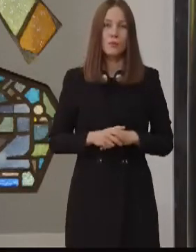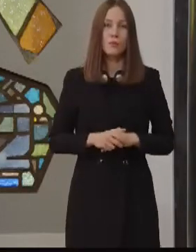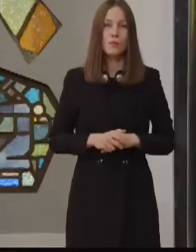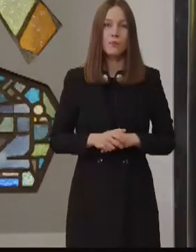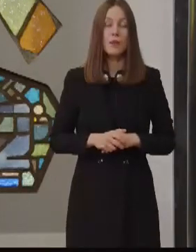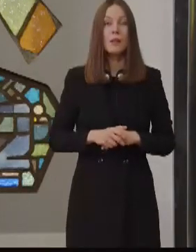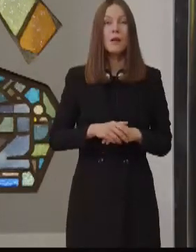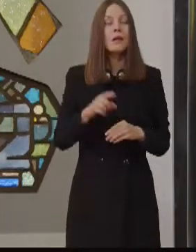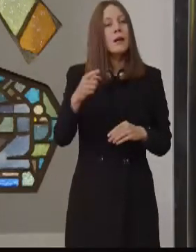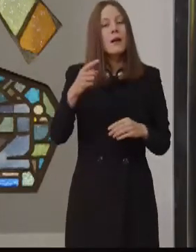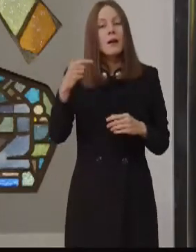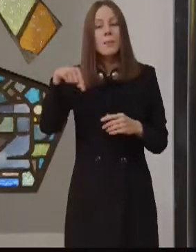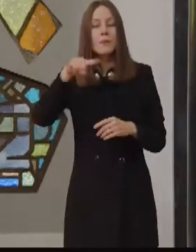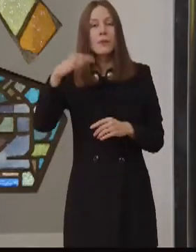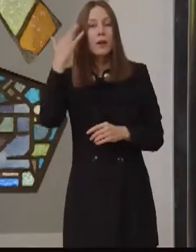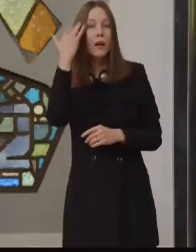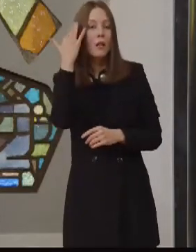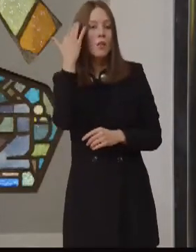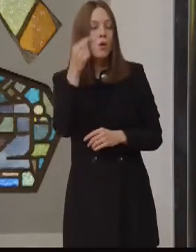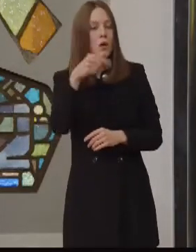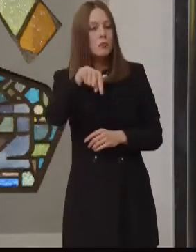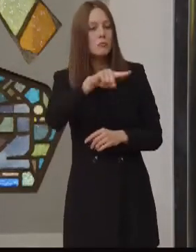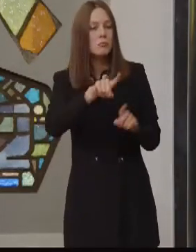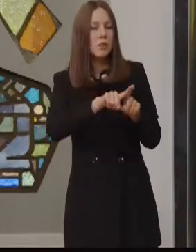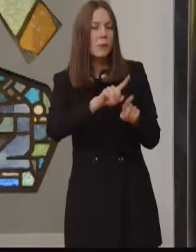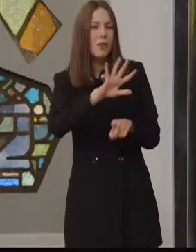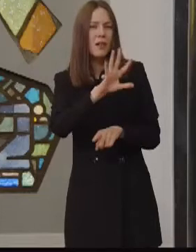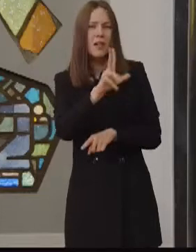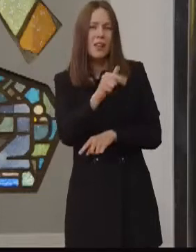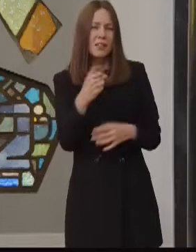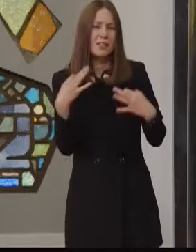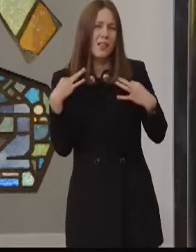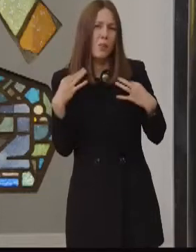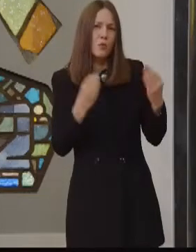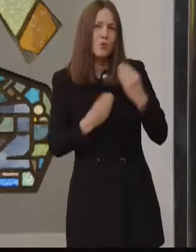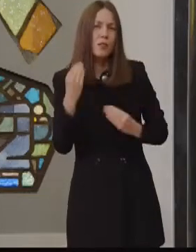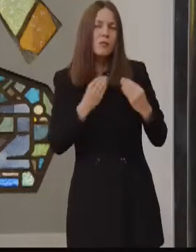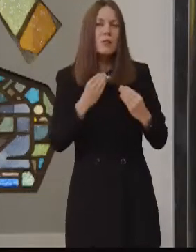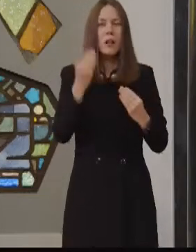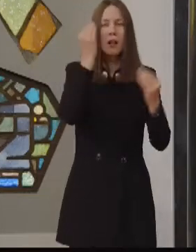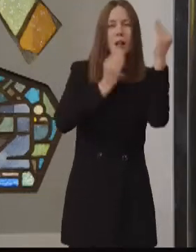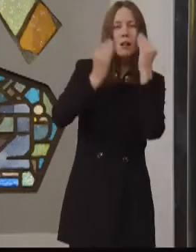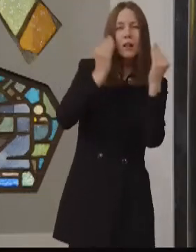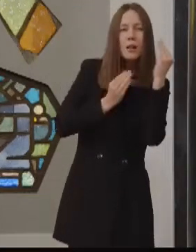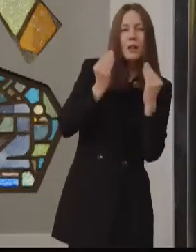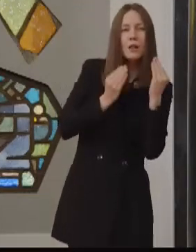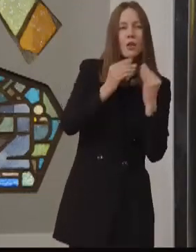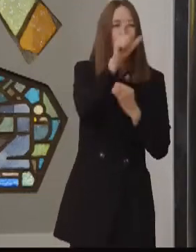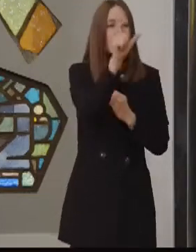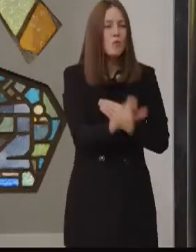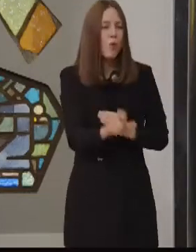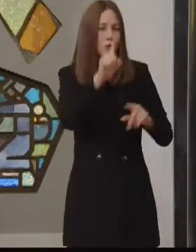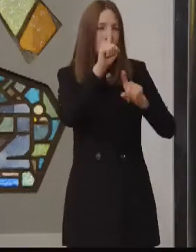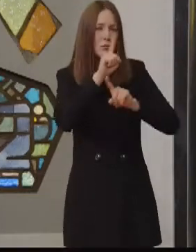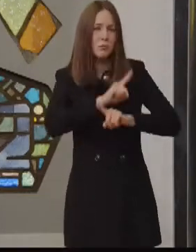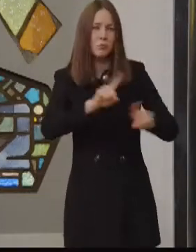the LGBT people. They have the image that the LGBT person is a person who is